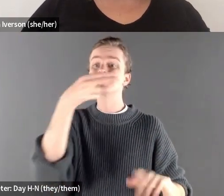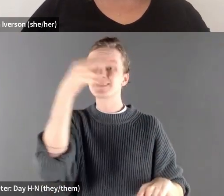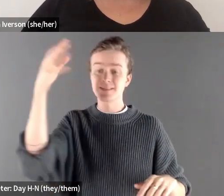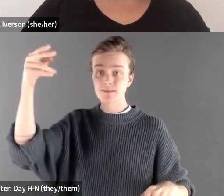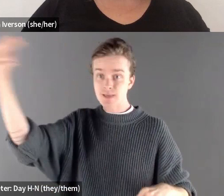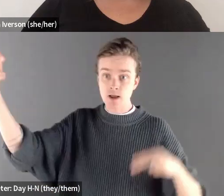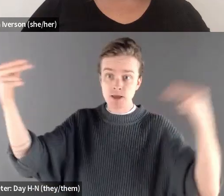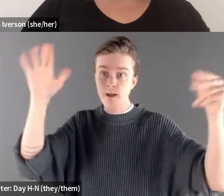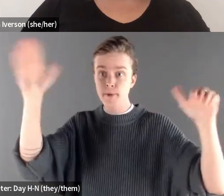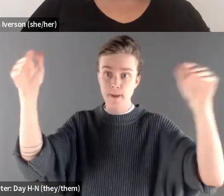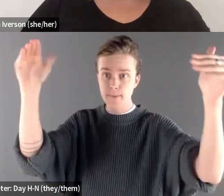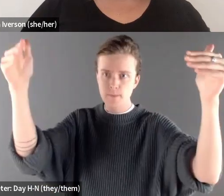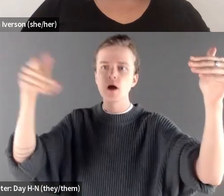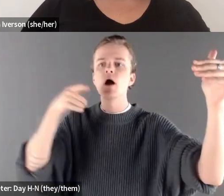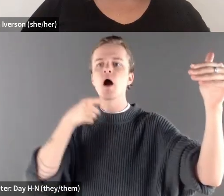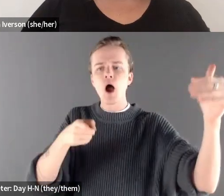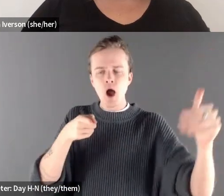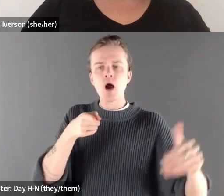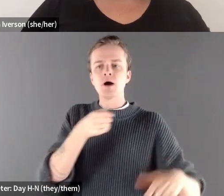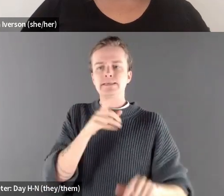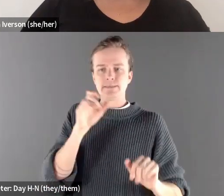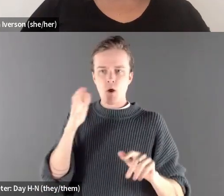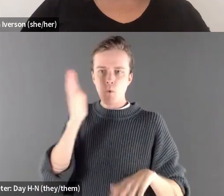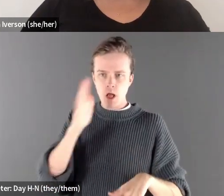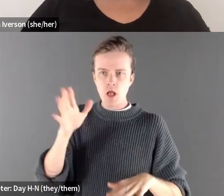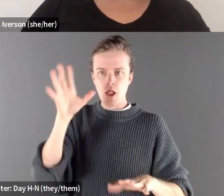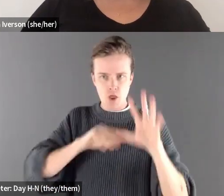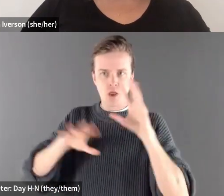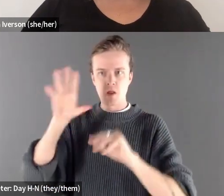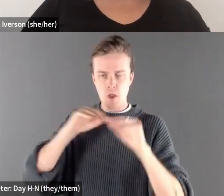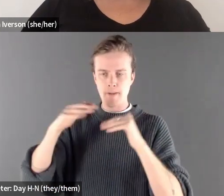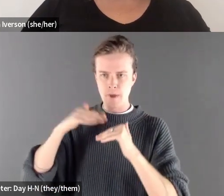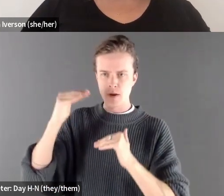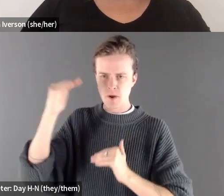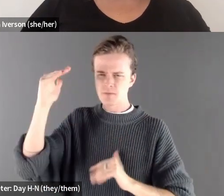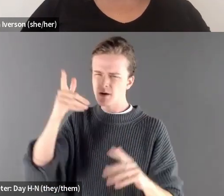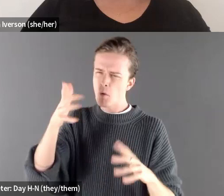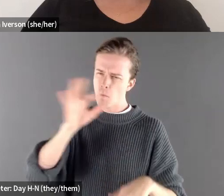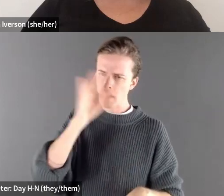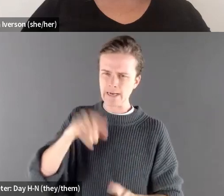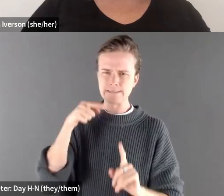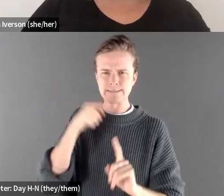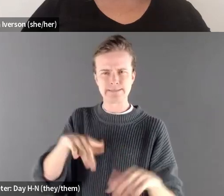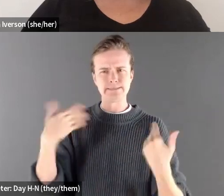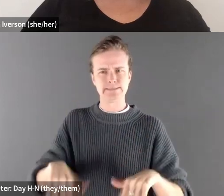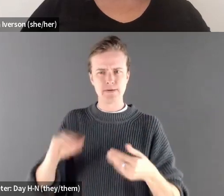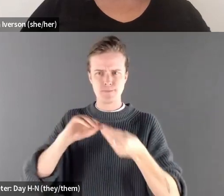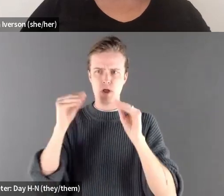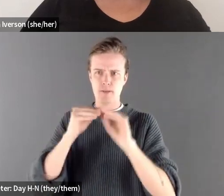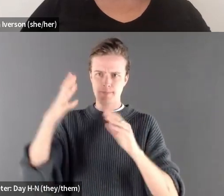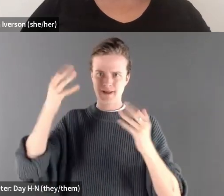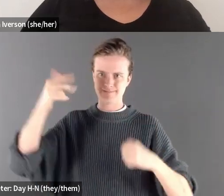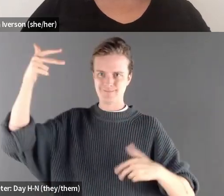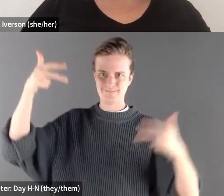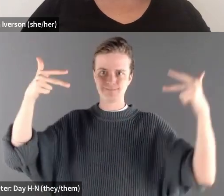been used against different protesters. And these systems, the system that we use was also co-designed with the very communities that thought that their community would